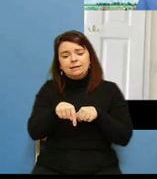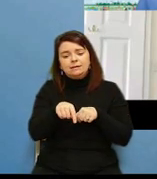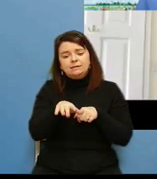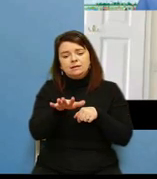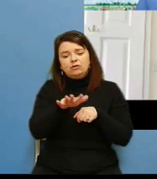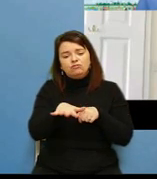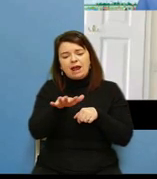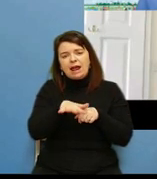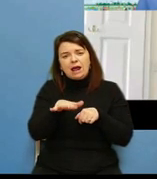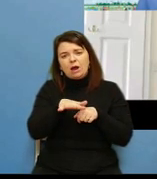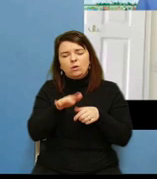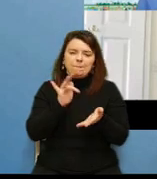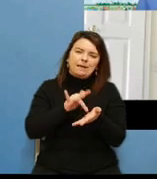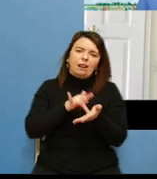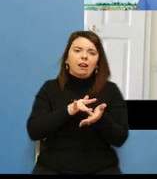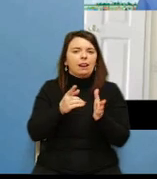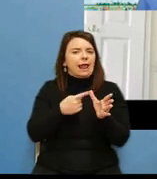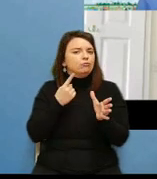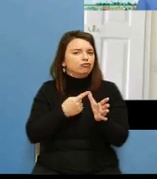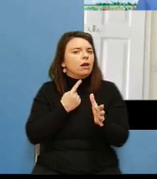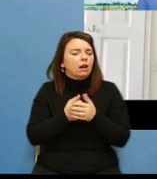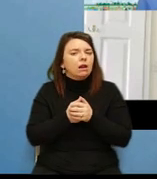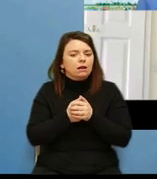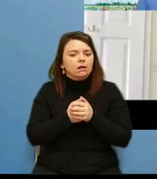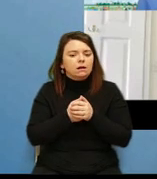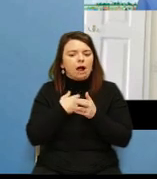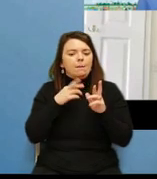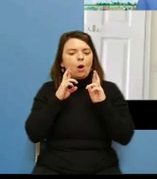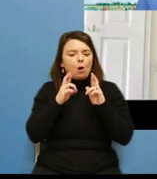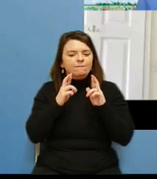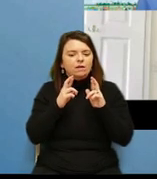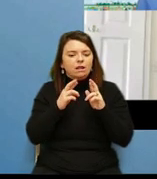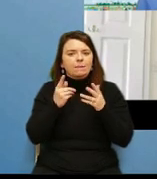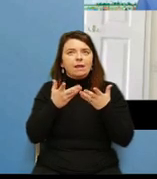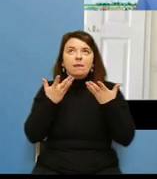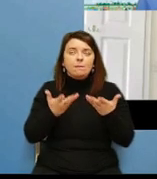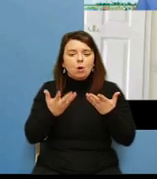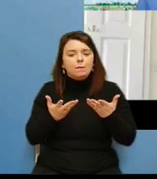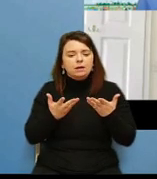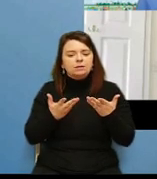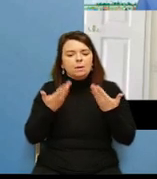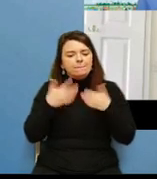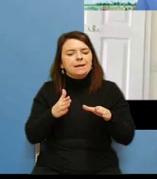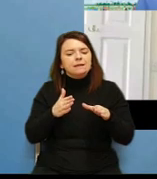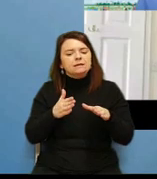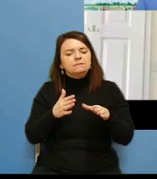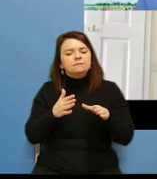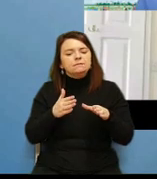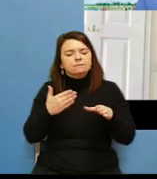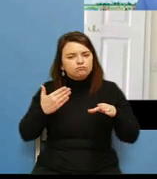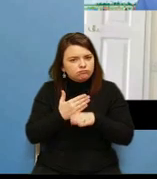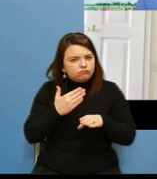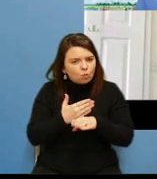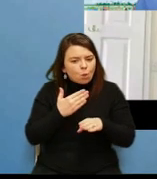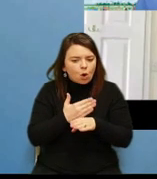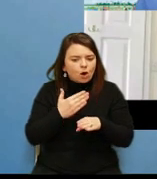at Prescribing Leads in the round starting mid-April. I am hopeful, but at the moment